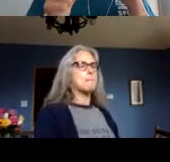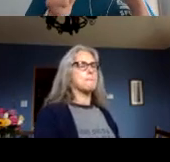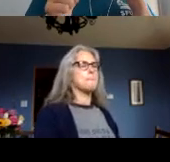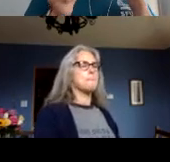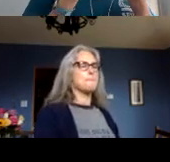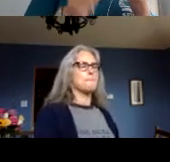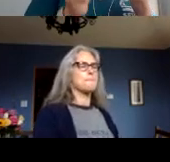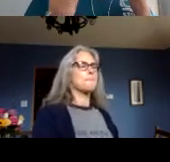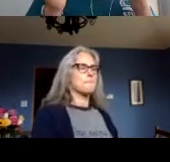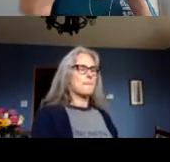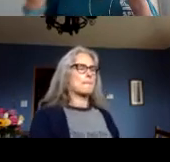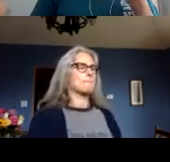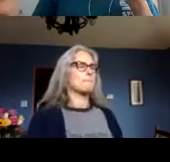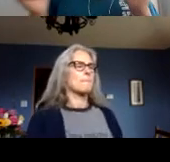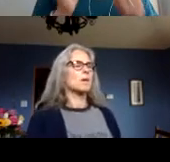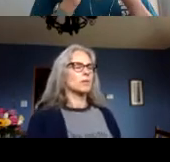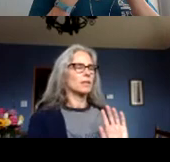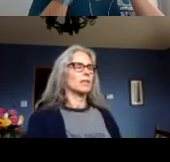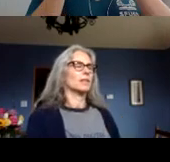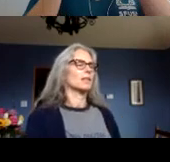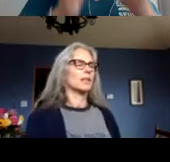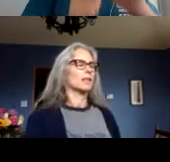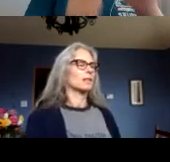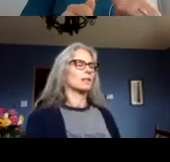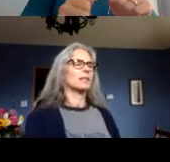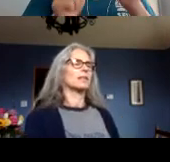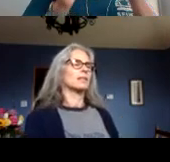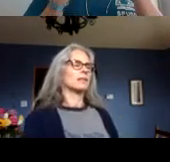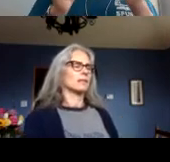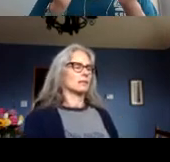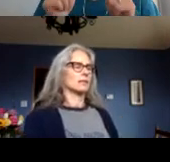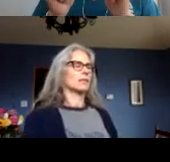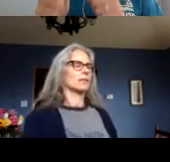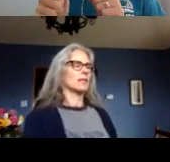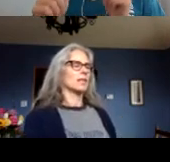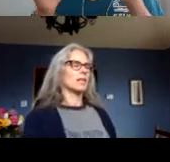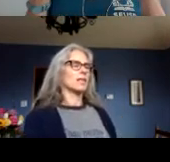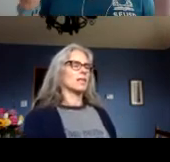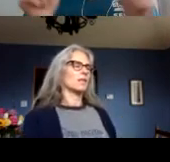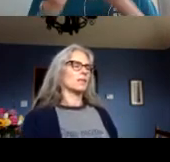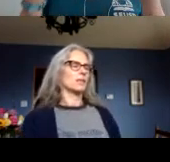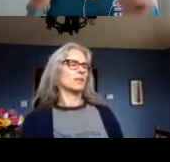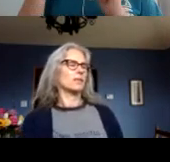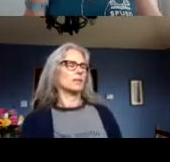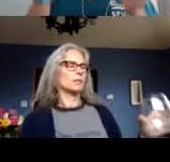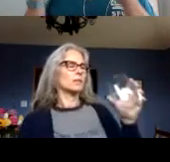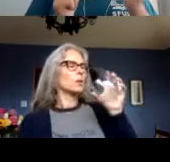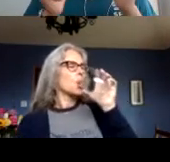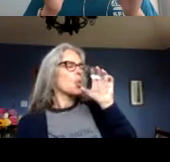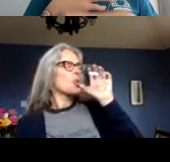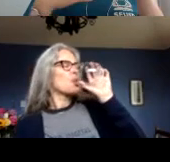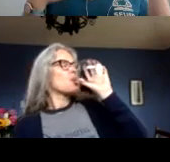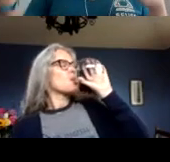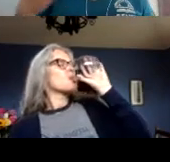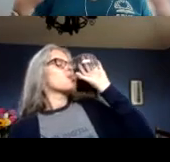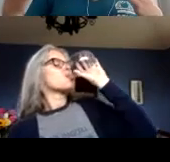tell Google Classroom to make a copy of that for every single student. So every single student gets their own copy of the human heart diagram activity to do,